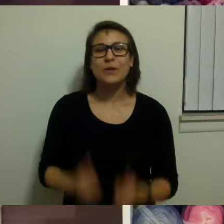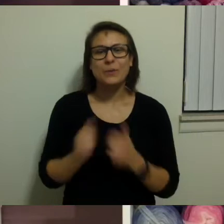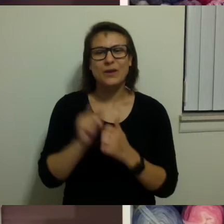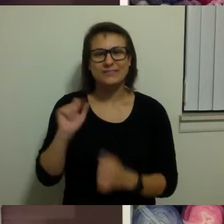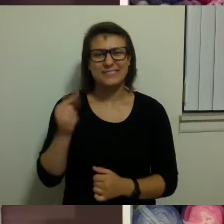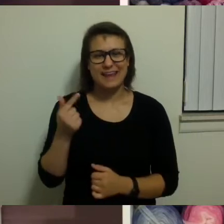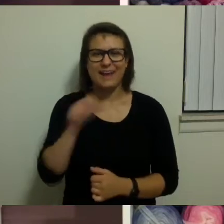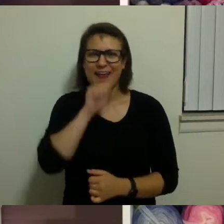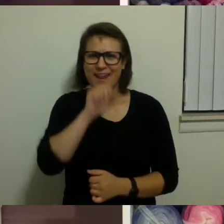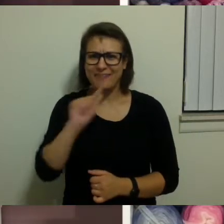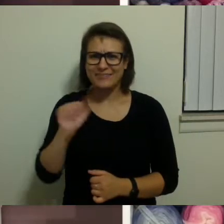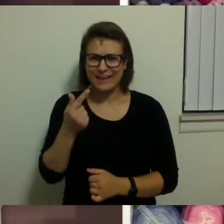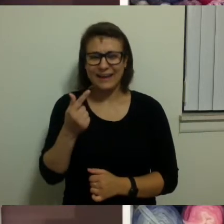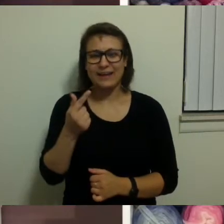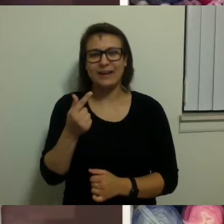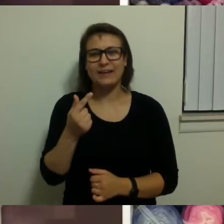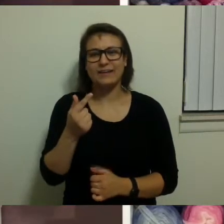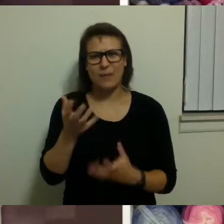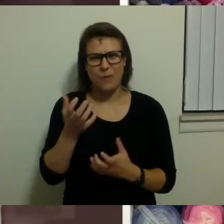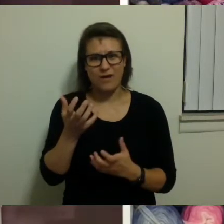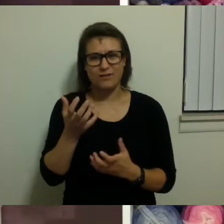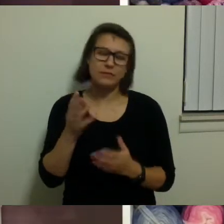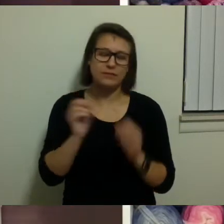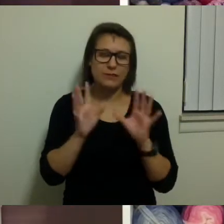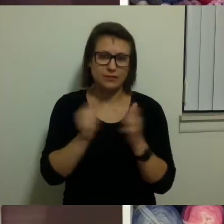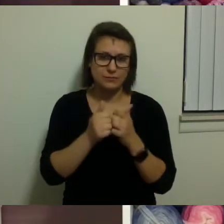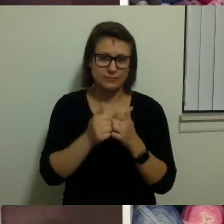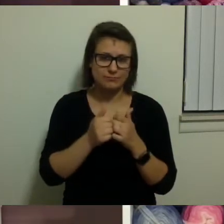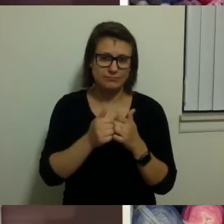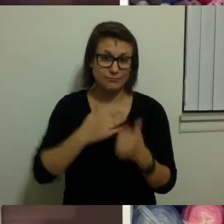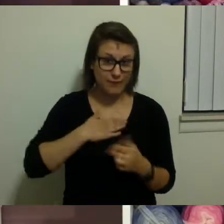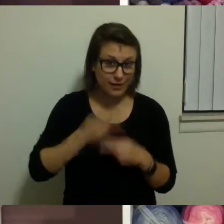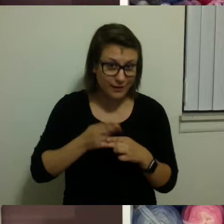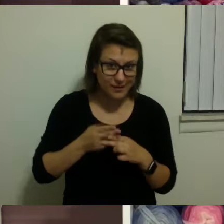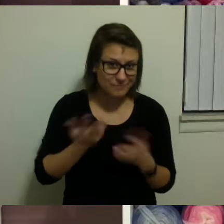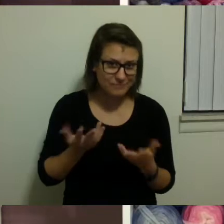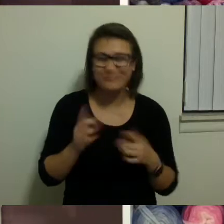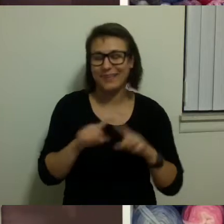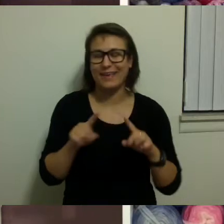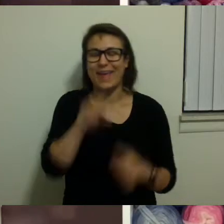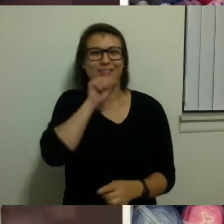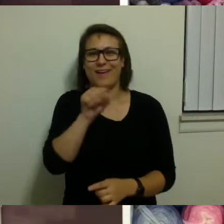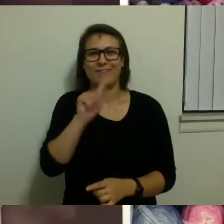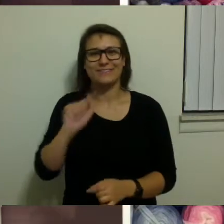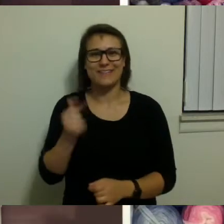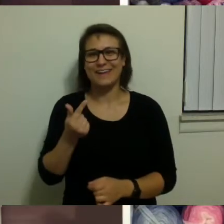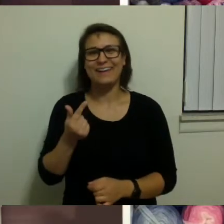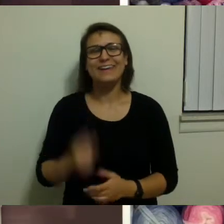love those tags. I want some. Obviously, like, with my name on them, I like them a